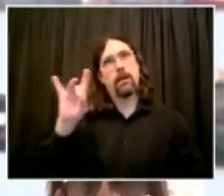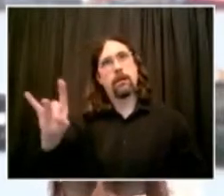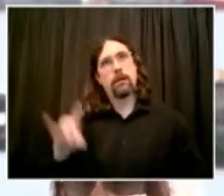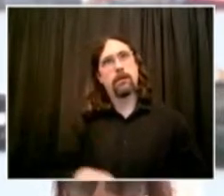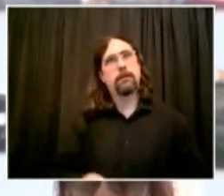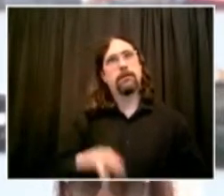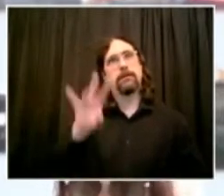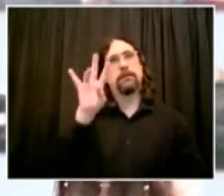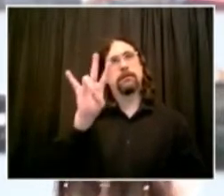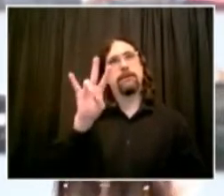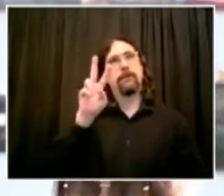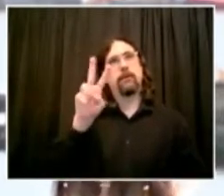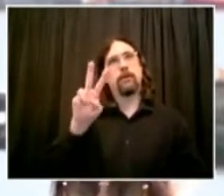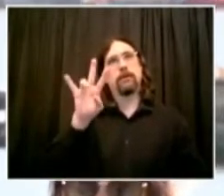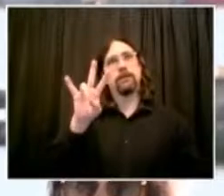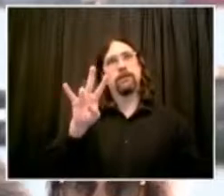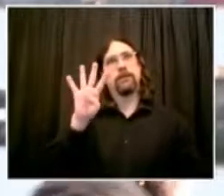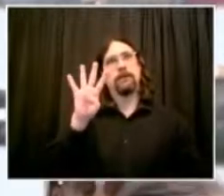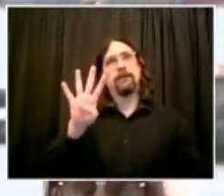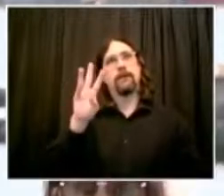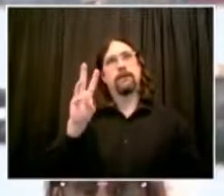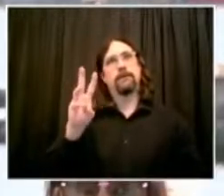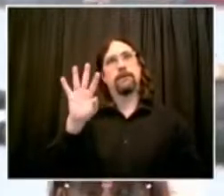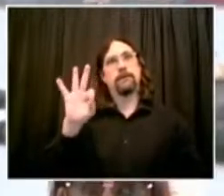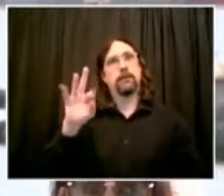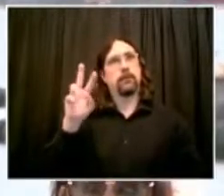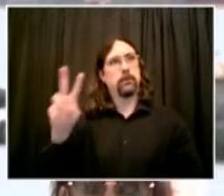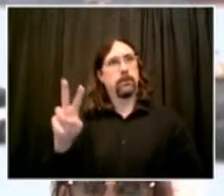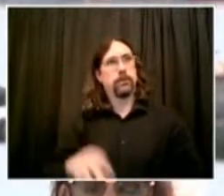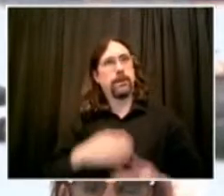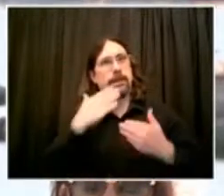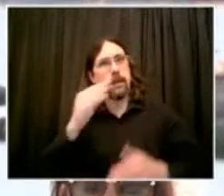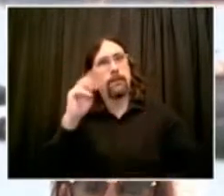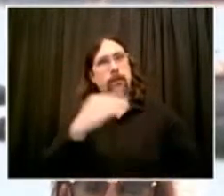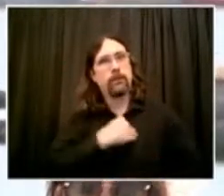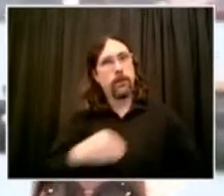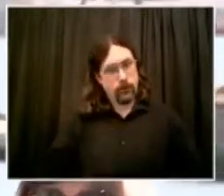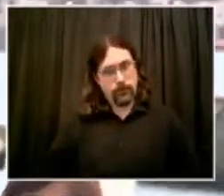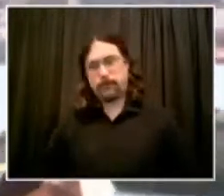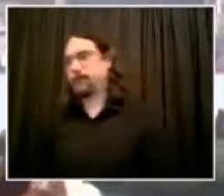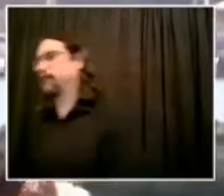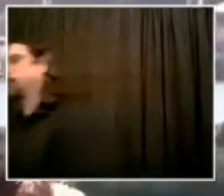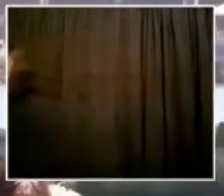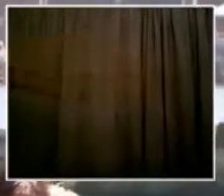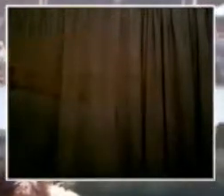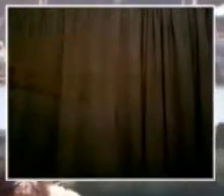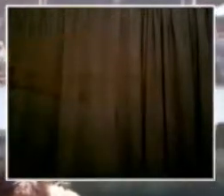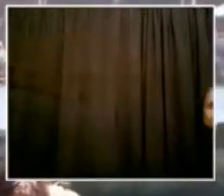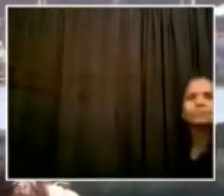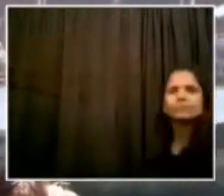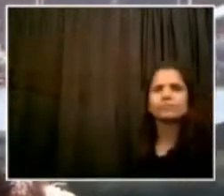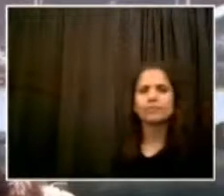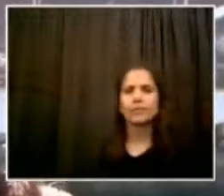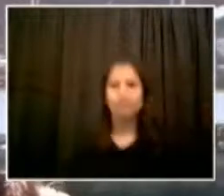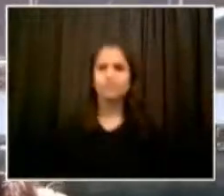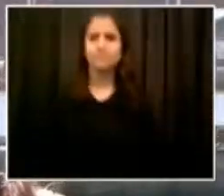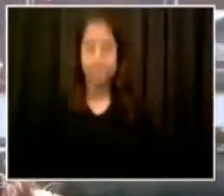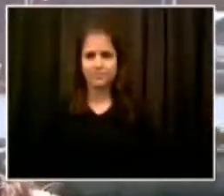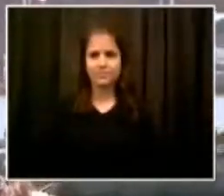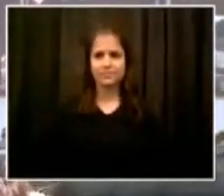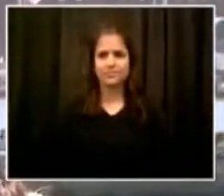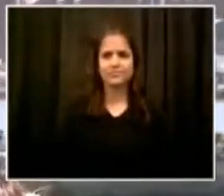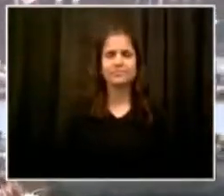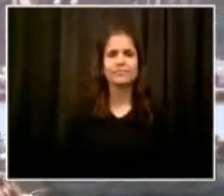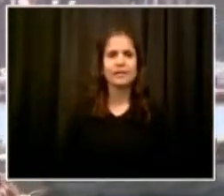1-888-727-4692. Thank you, Mr. Mayor. Thank you, Commissioner. Okay, let's go to some questions. It's nice to be in